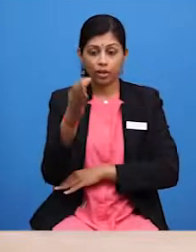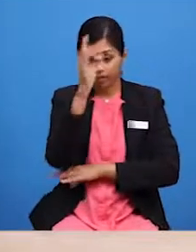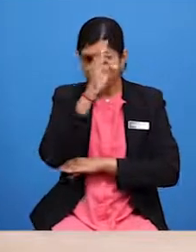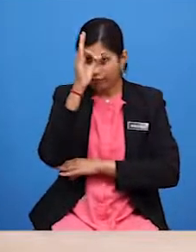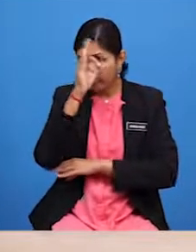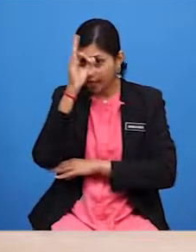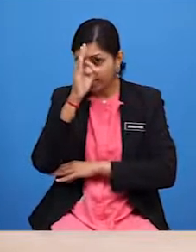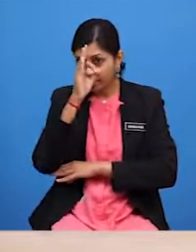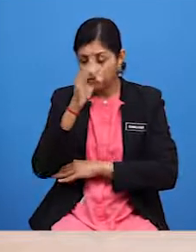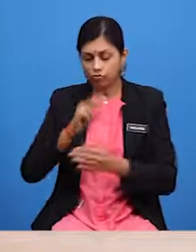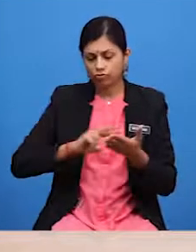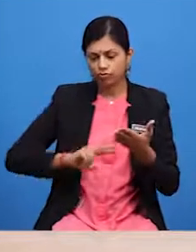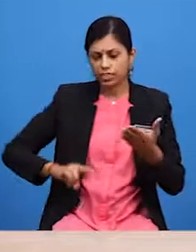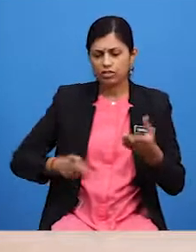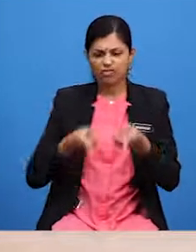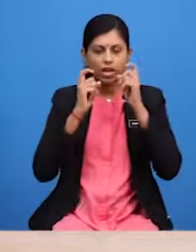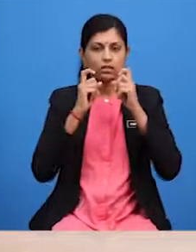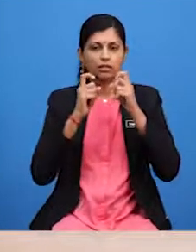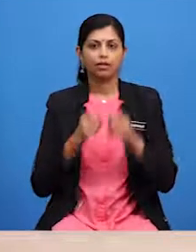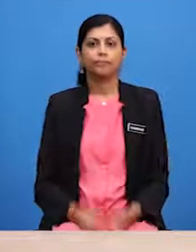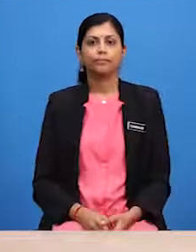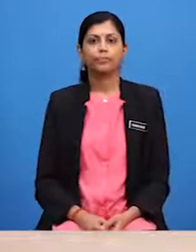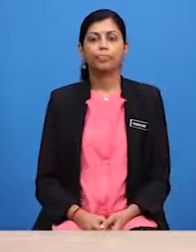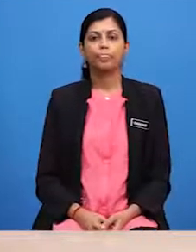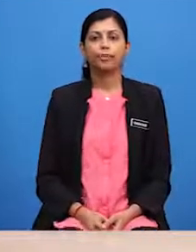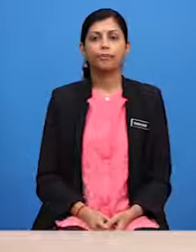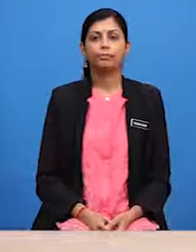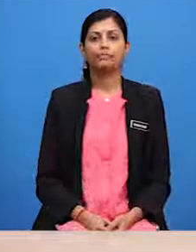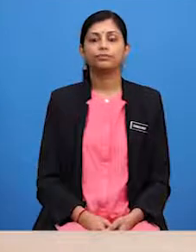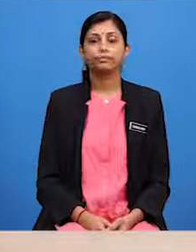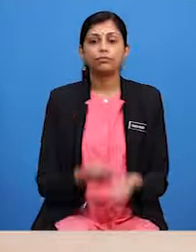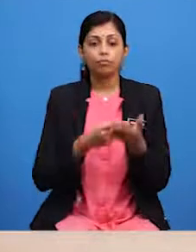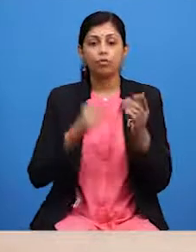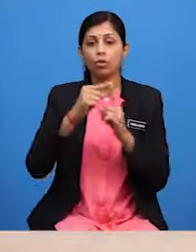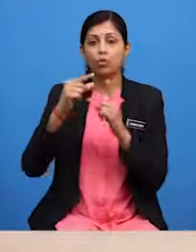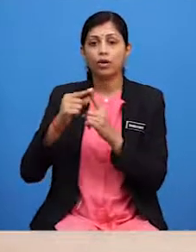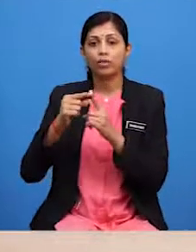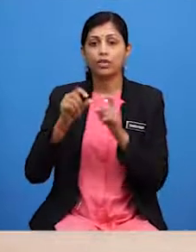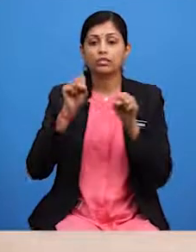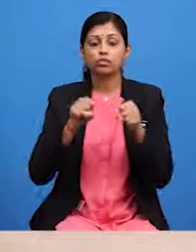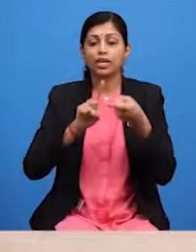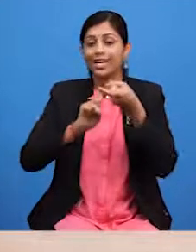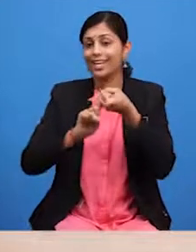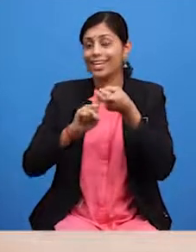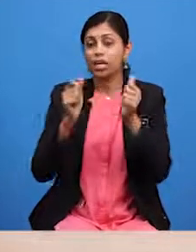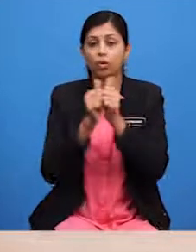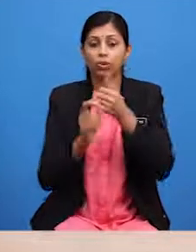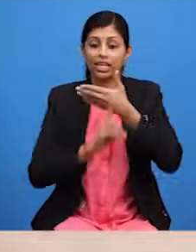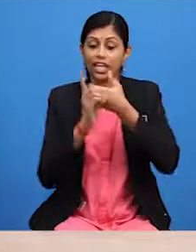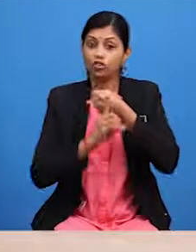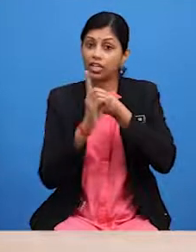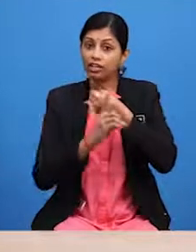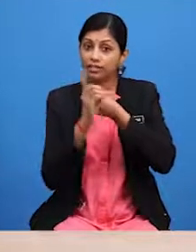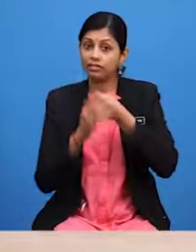Read very quickly and tell me some of the words that you can associate with danger.